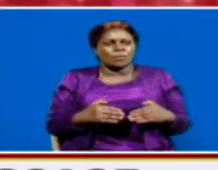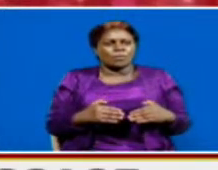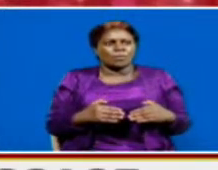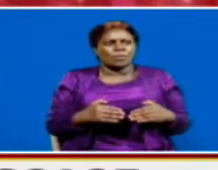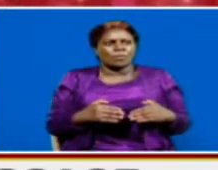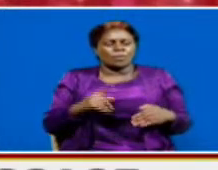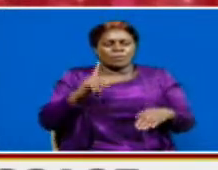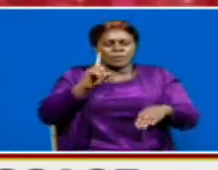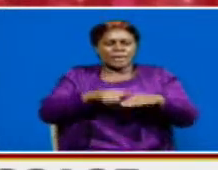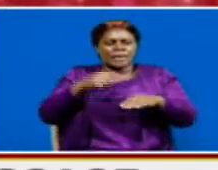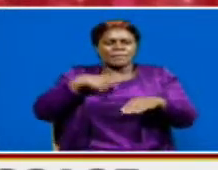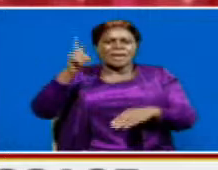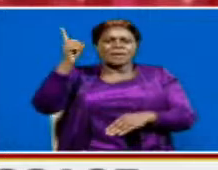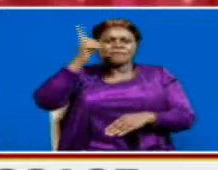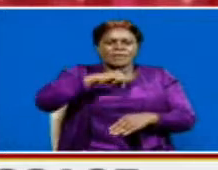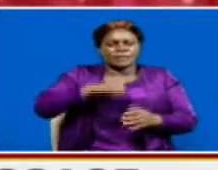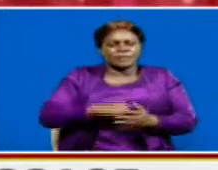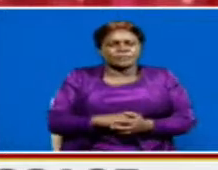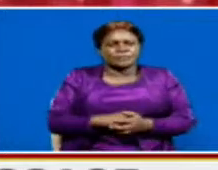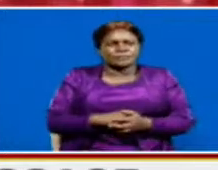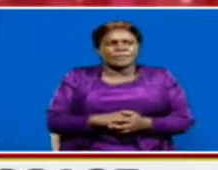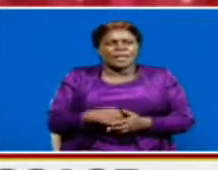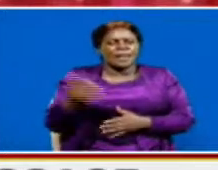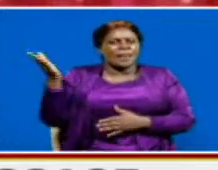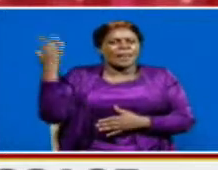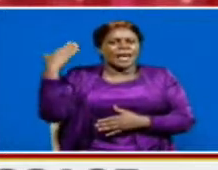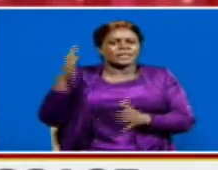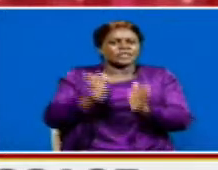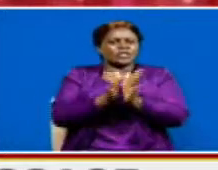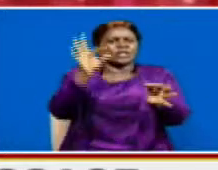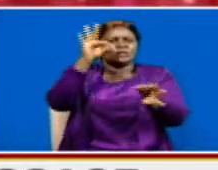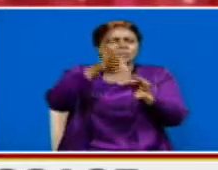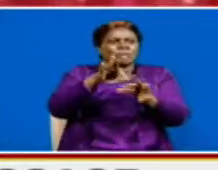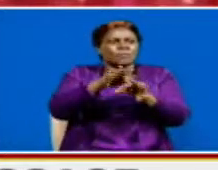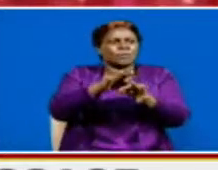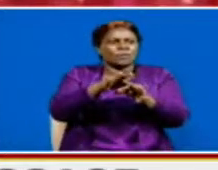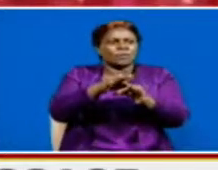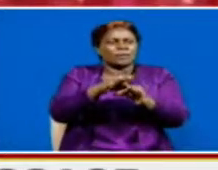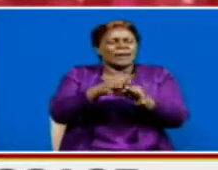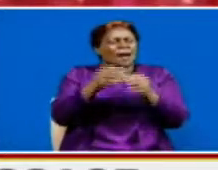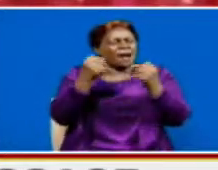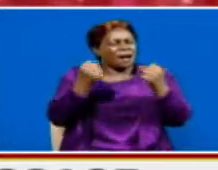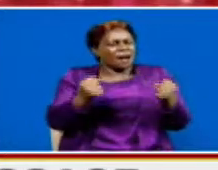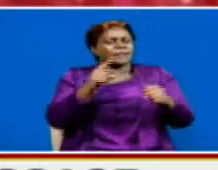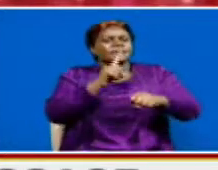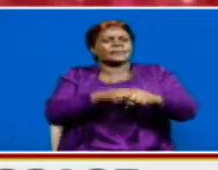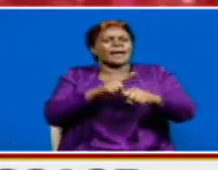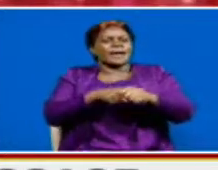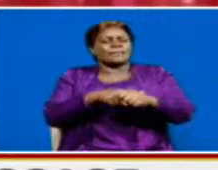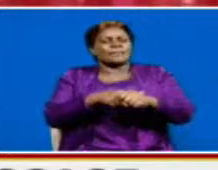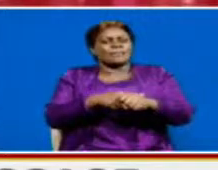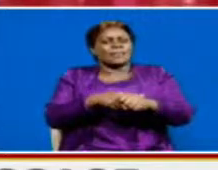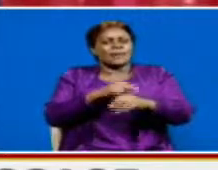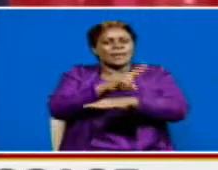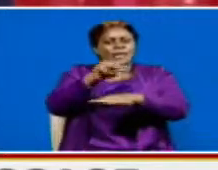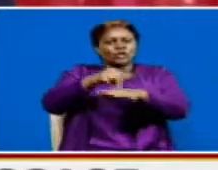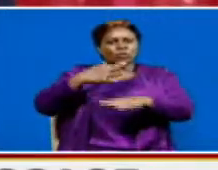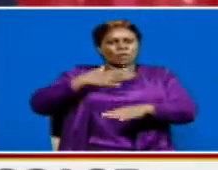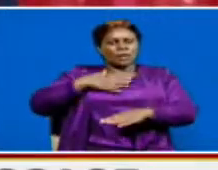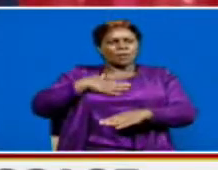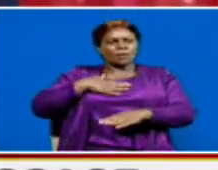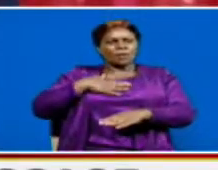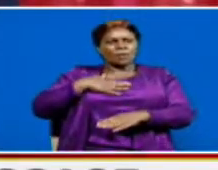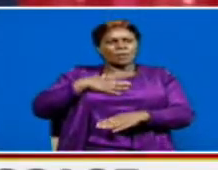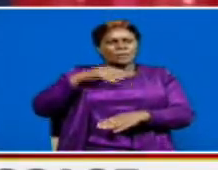In conclusion, the last general elections were a watershed moment for our nation.